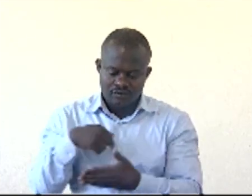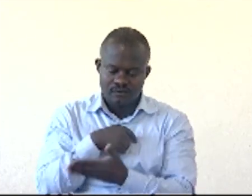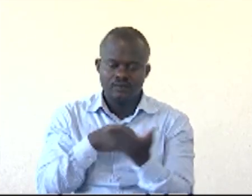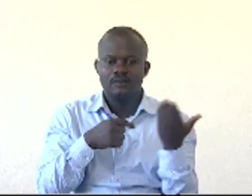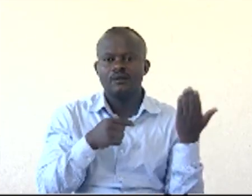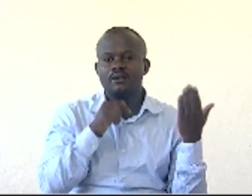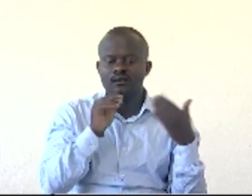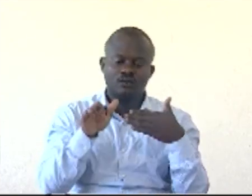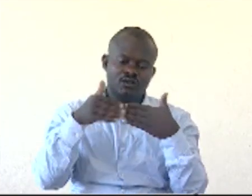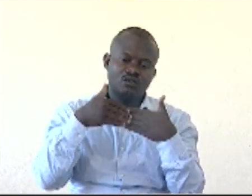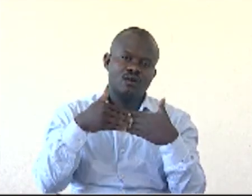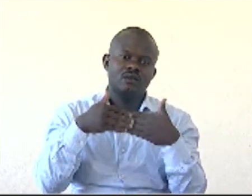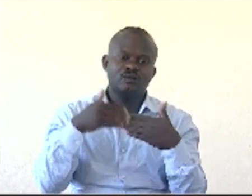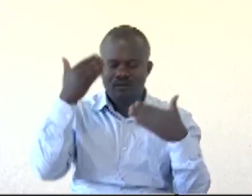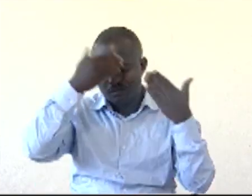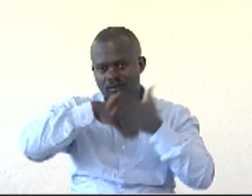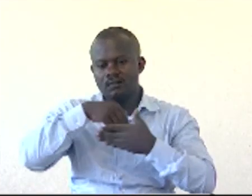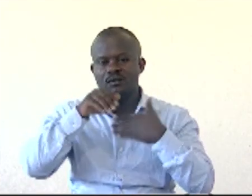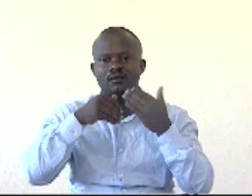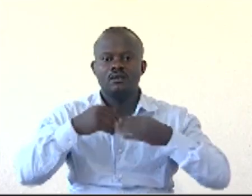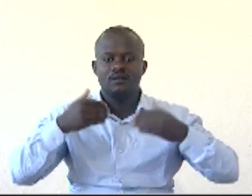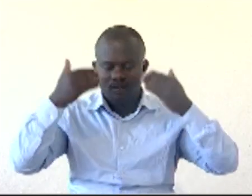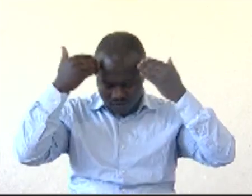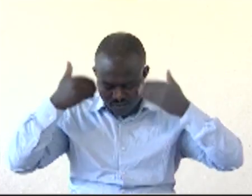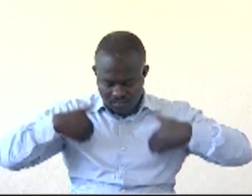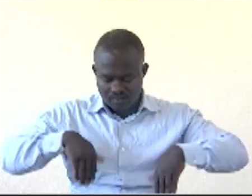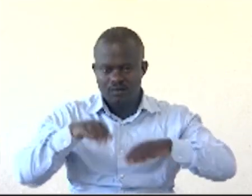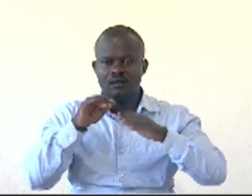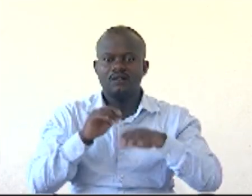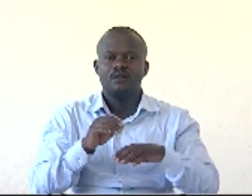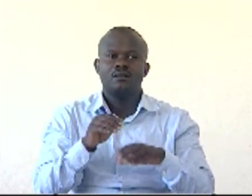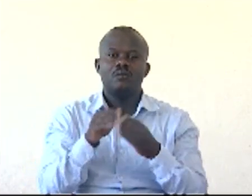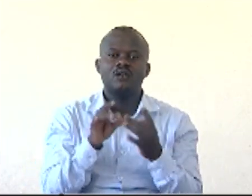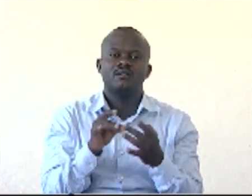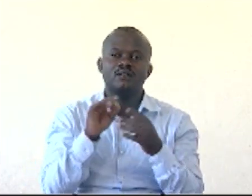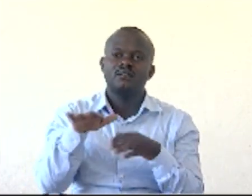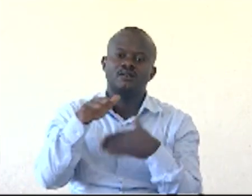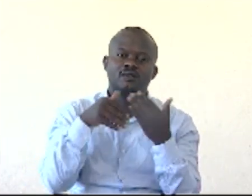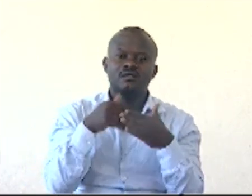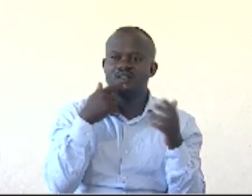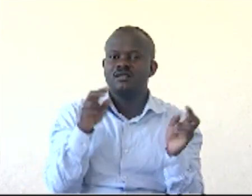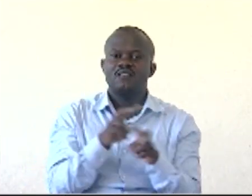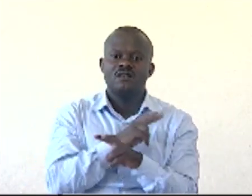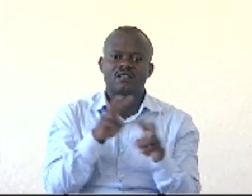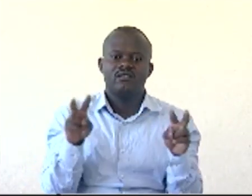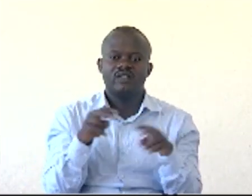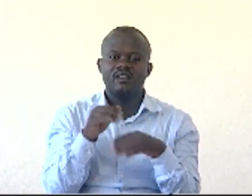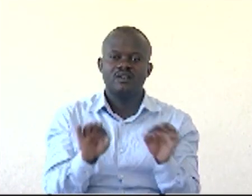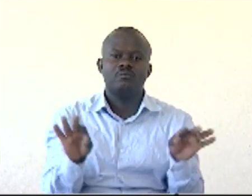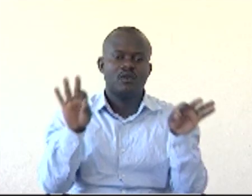at night. Your dressing style at night, more especially when you're outside, is very